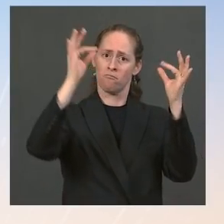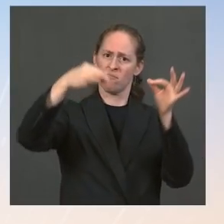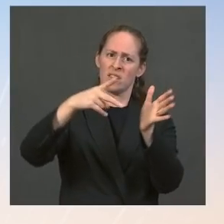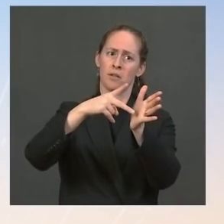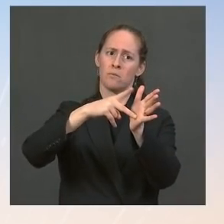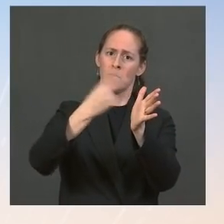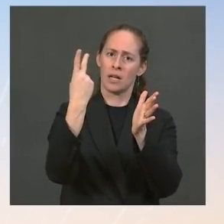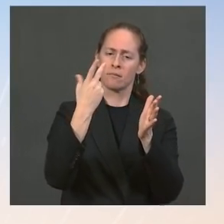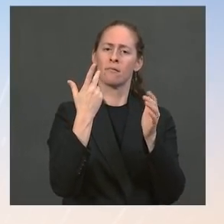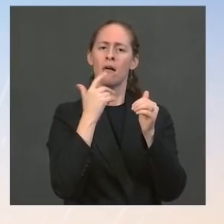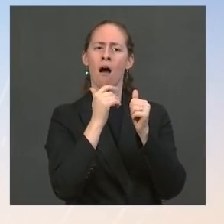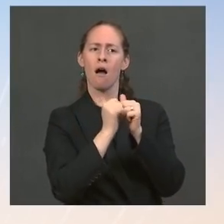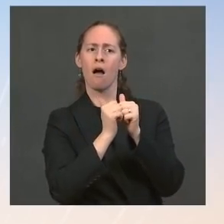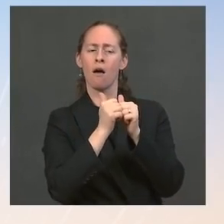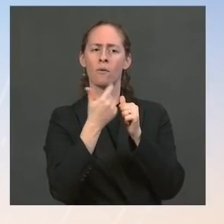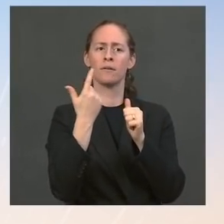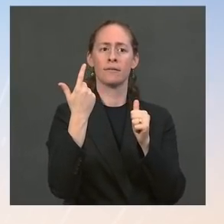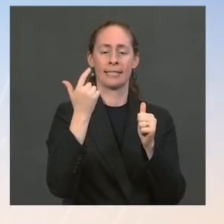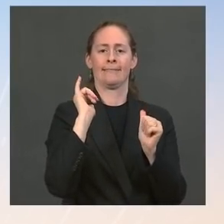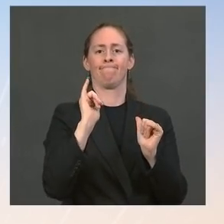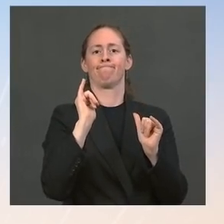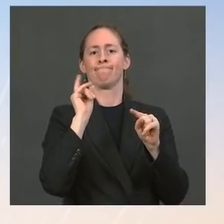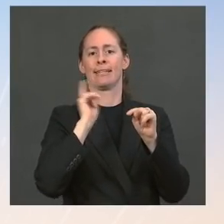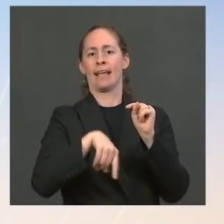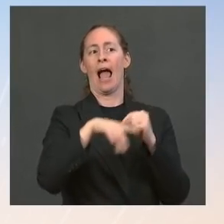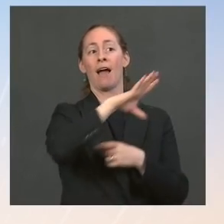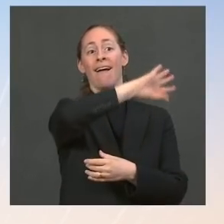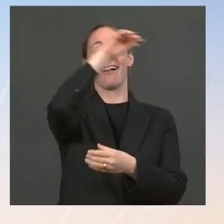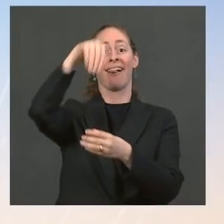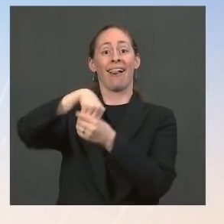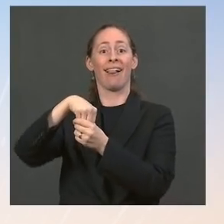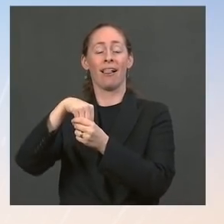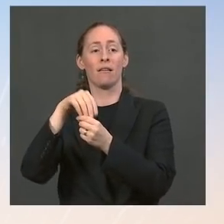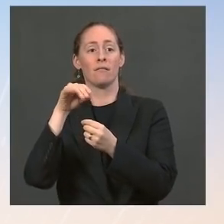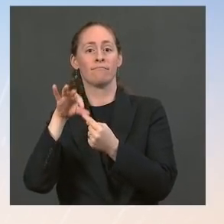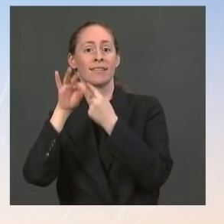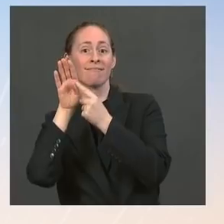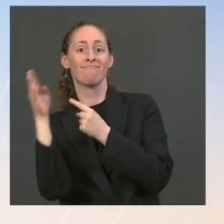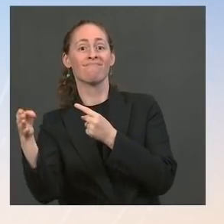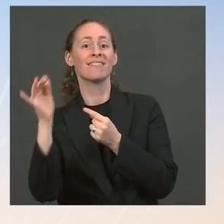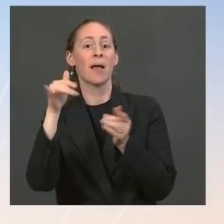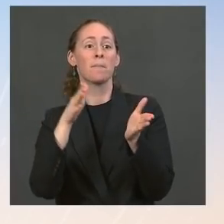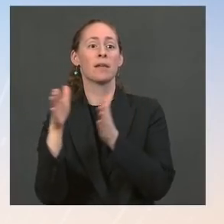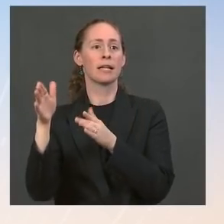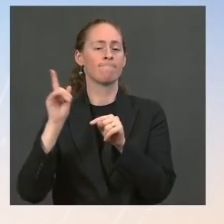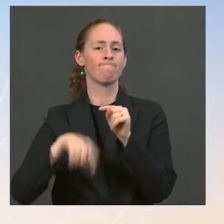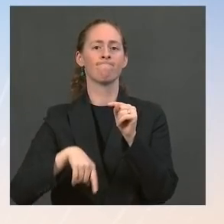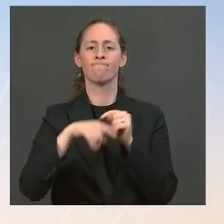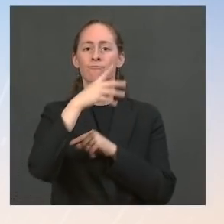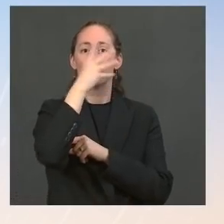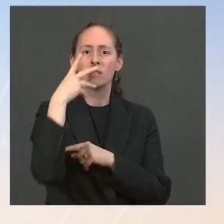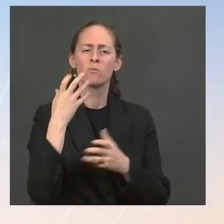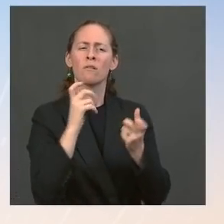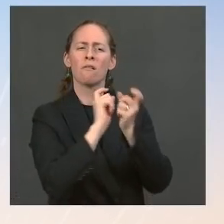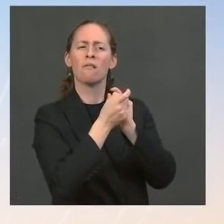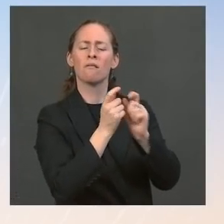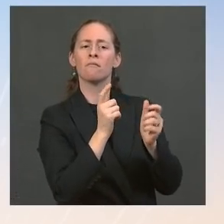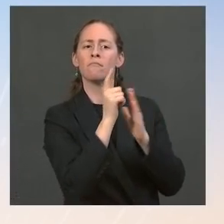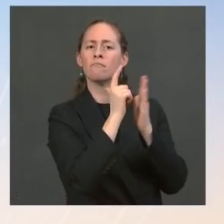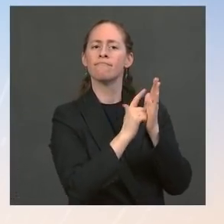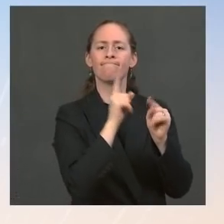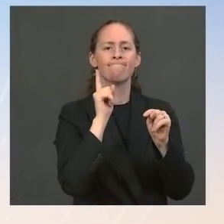that it could not be included in the reconciliation package, or components, I should say, of immigration reform could not be included in